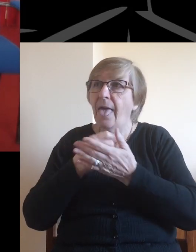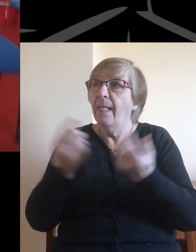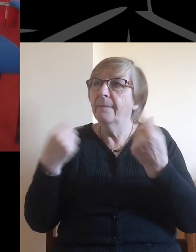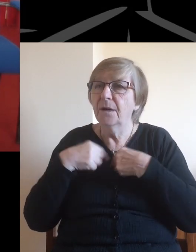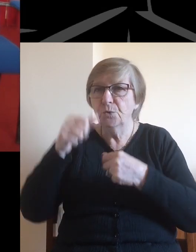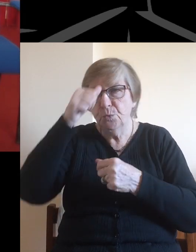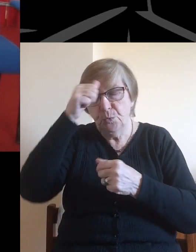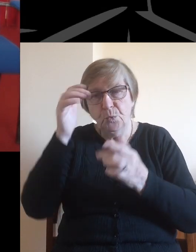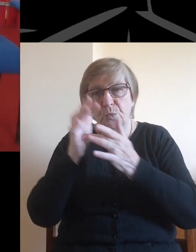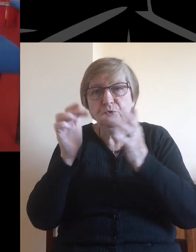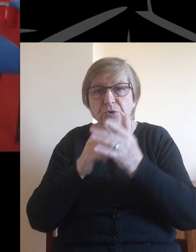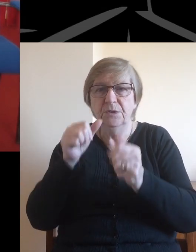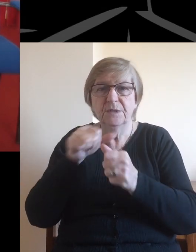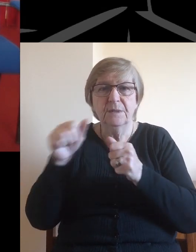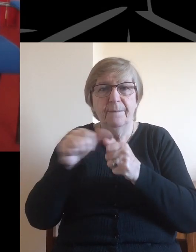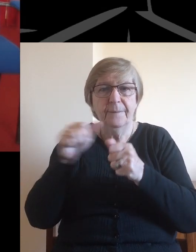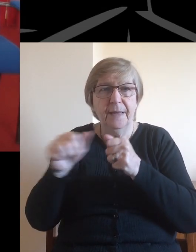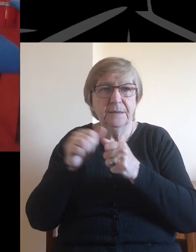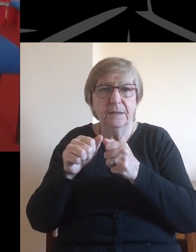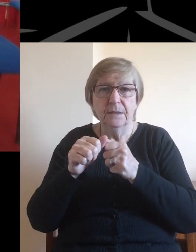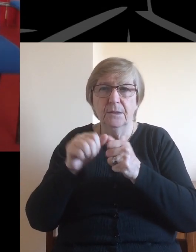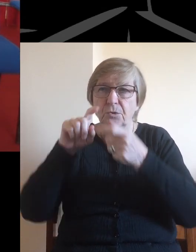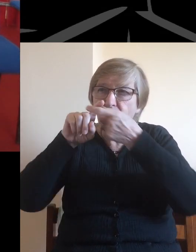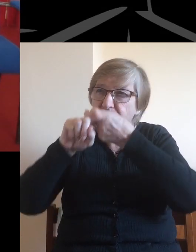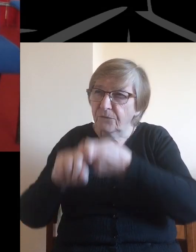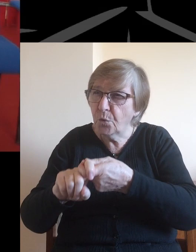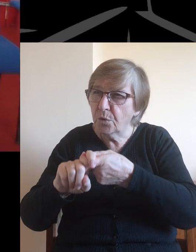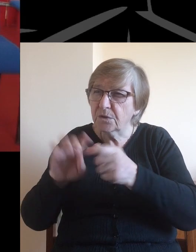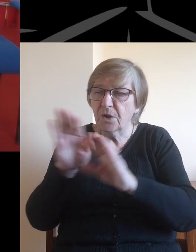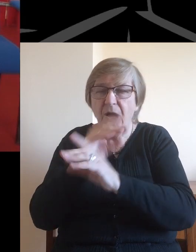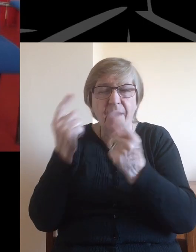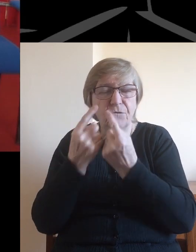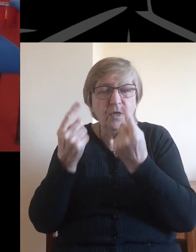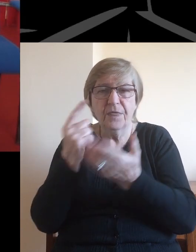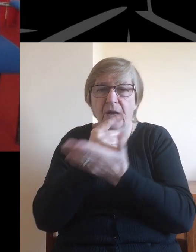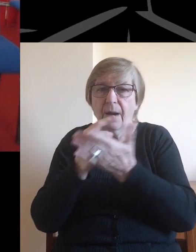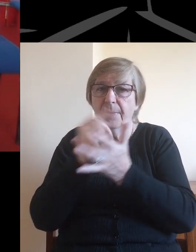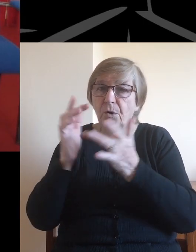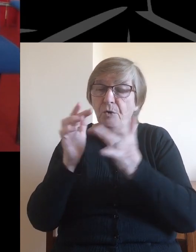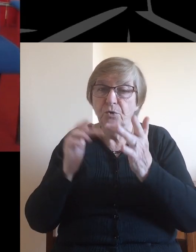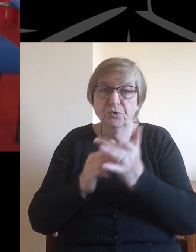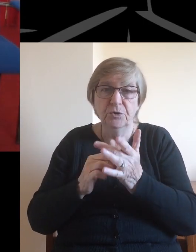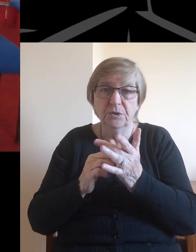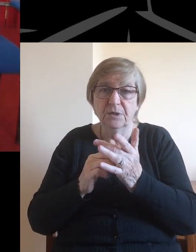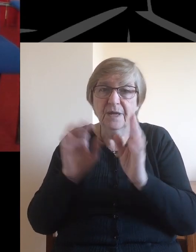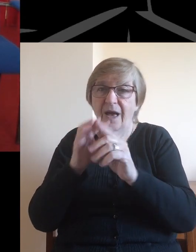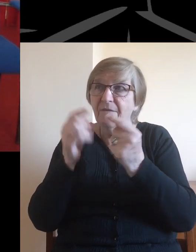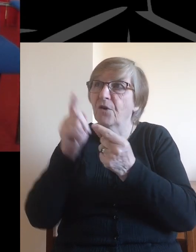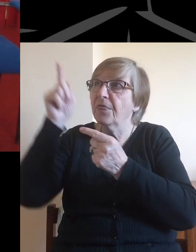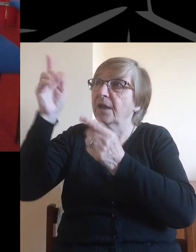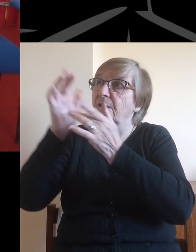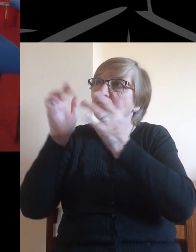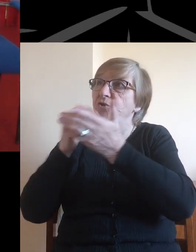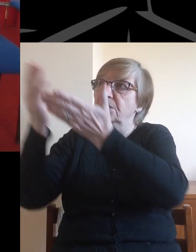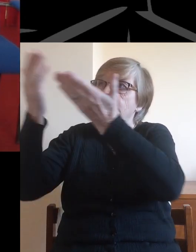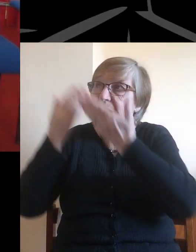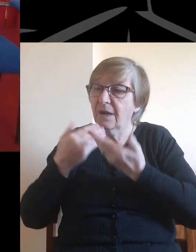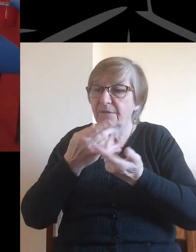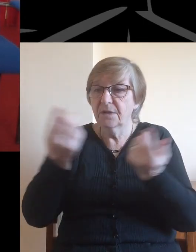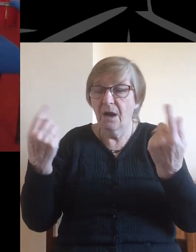Help us to know him better, to better grasp and focus on all he is, to us, and all he offers us in